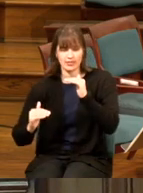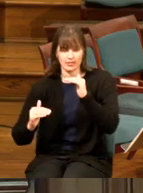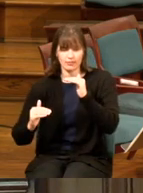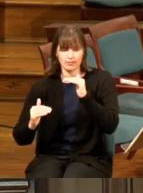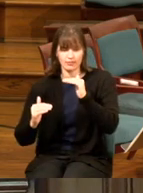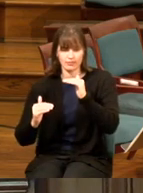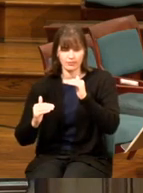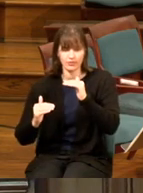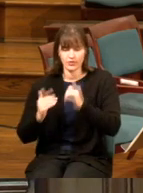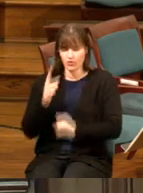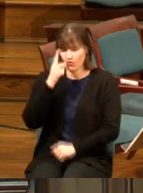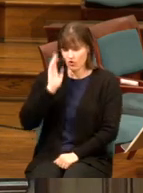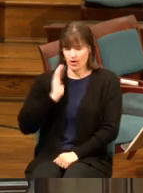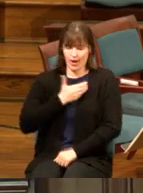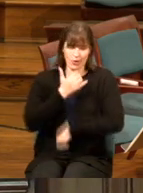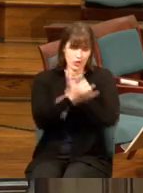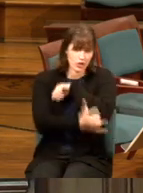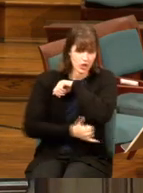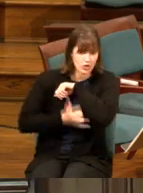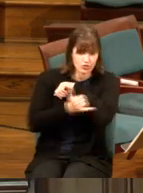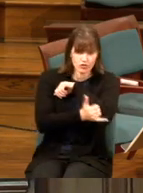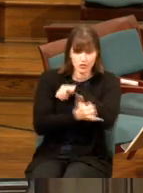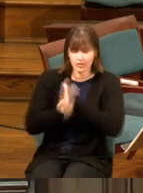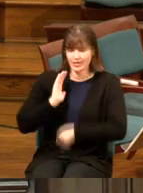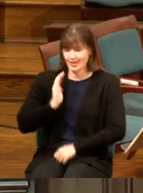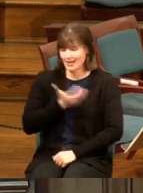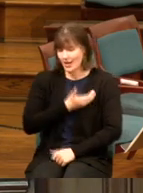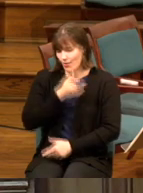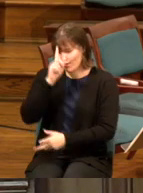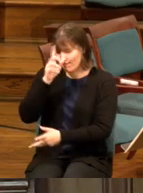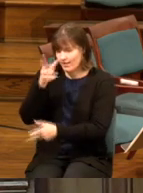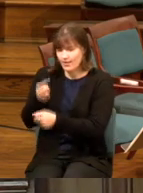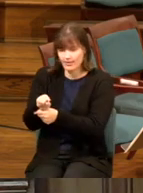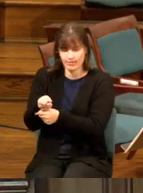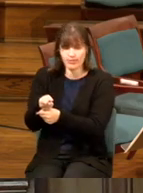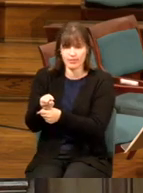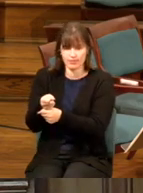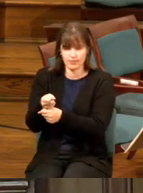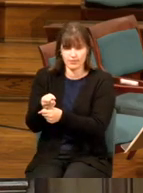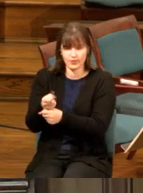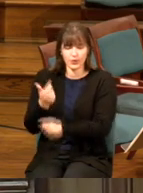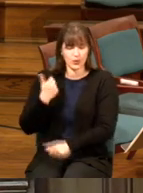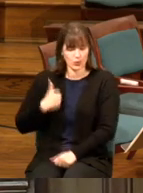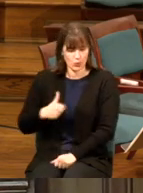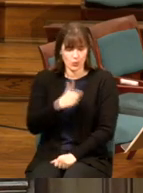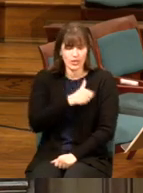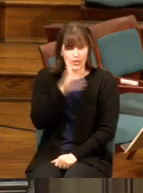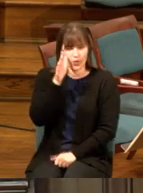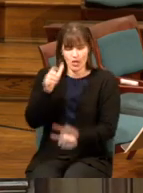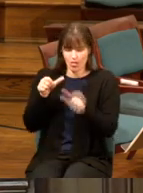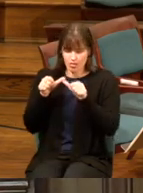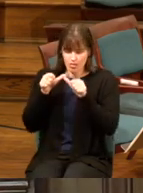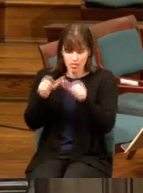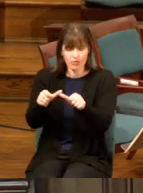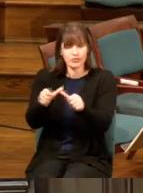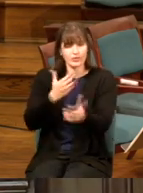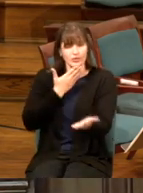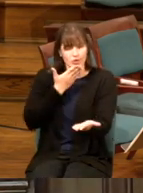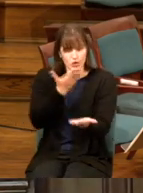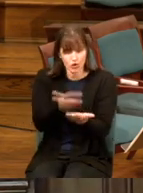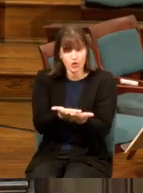the sake of our country, for the sake of our faith, we will hold to the good,